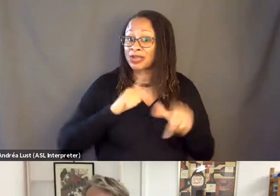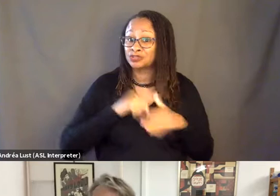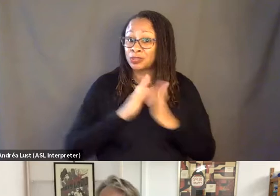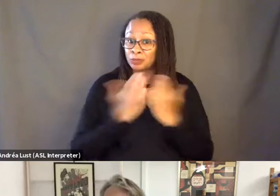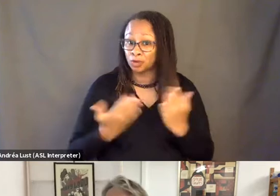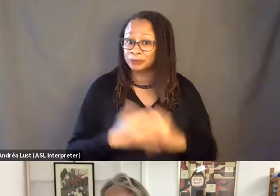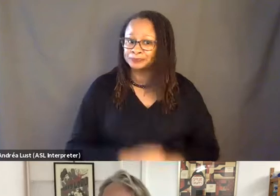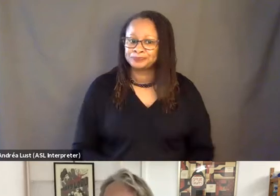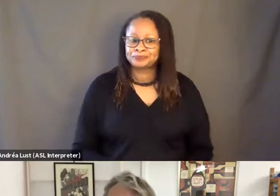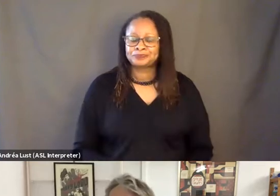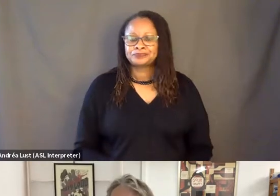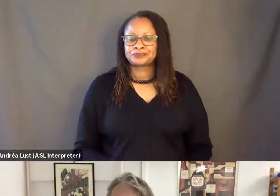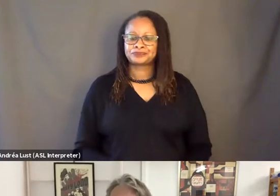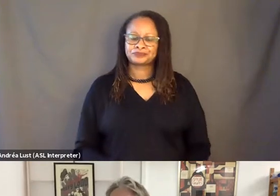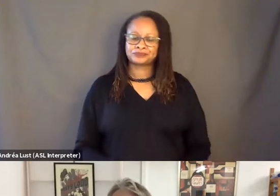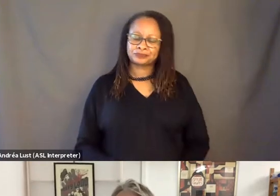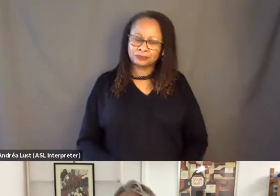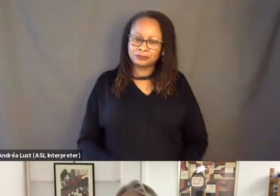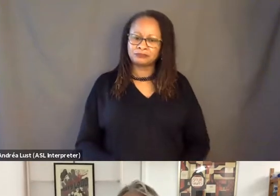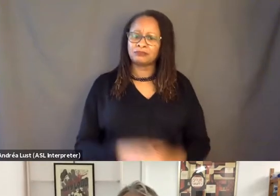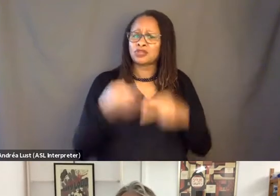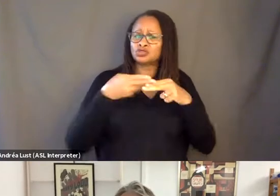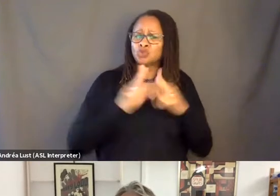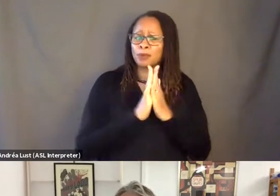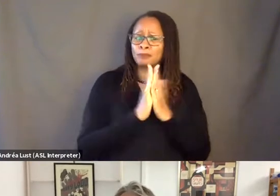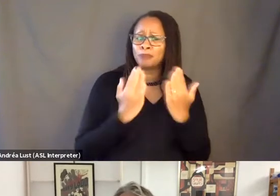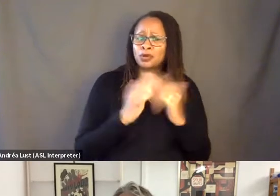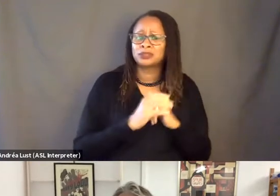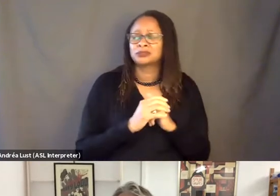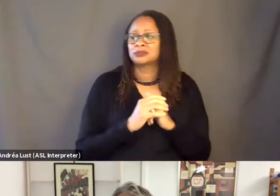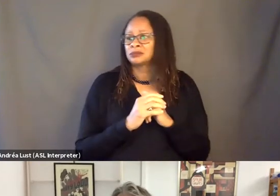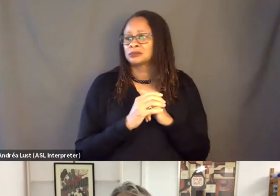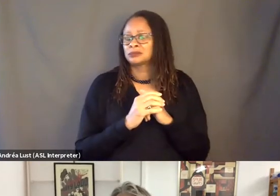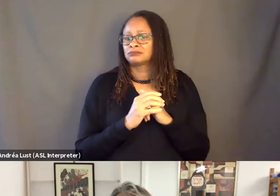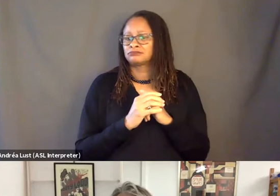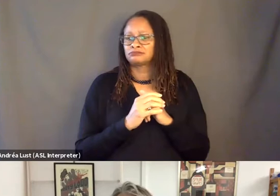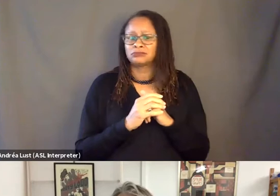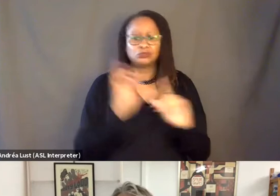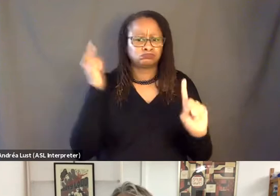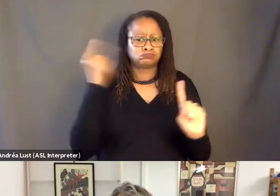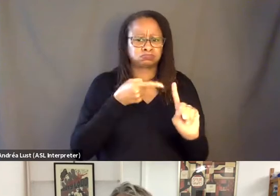them. It's a short book. It's a concise book,